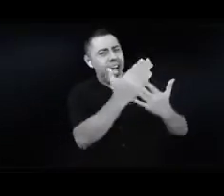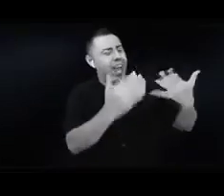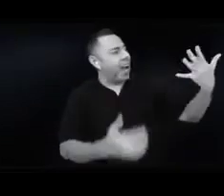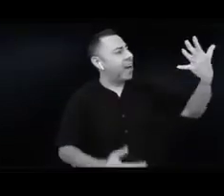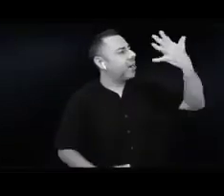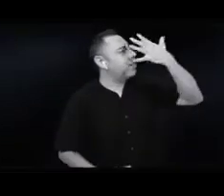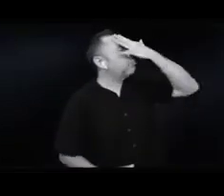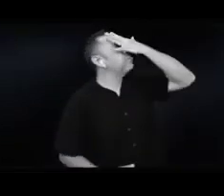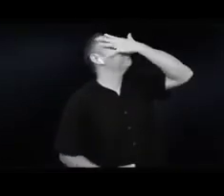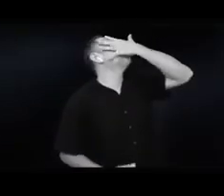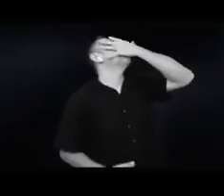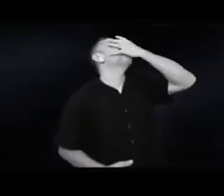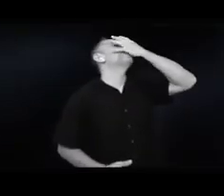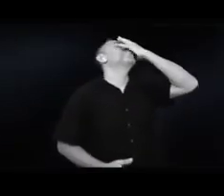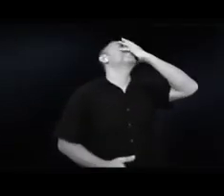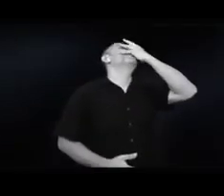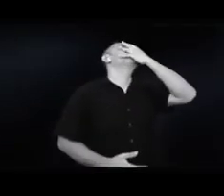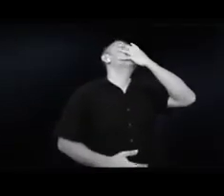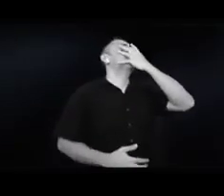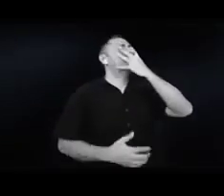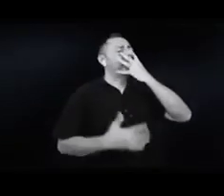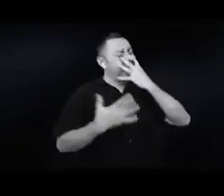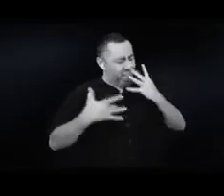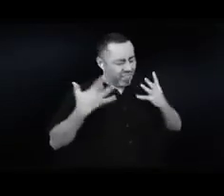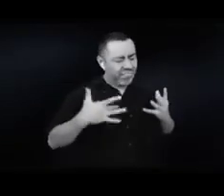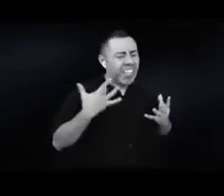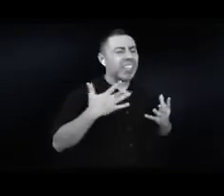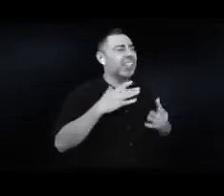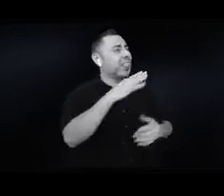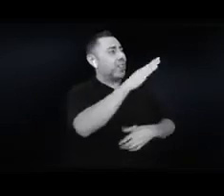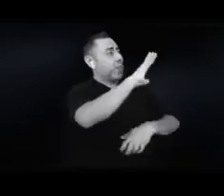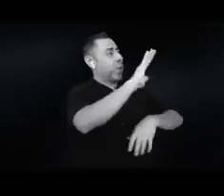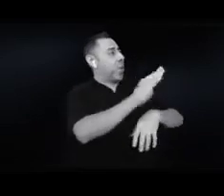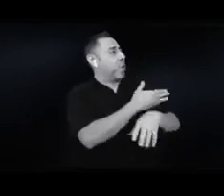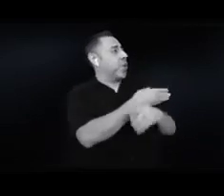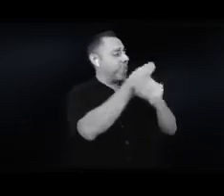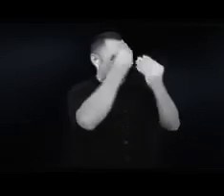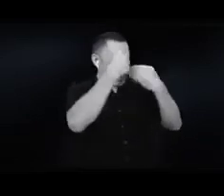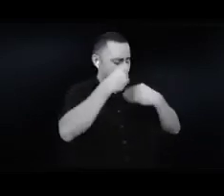pours out of me like tears from your soul.